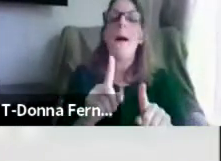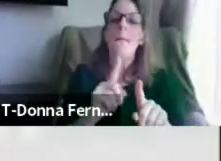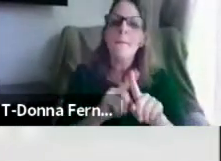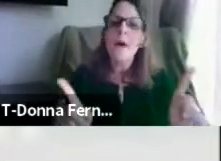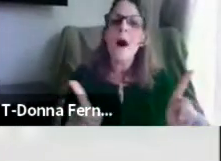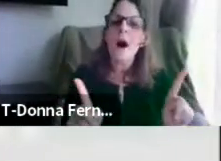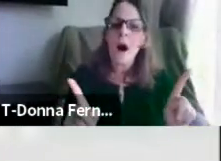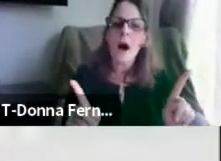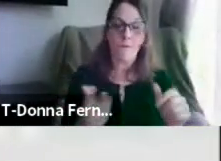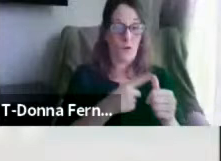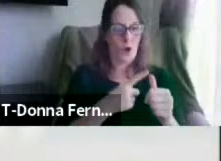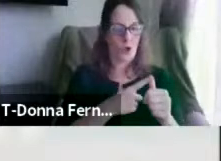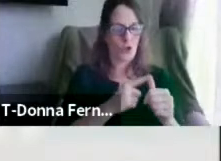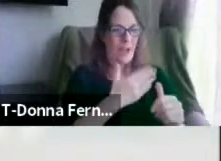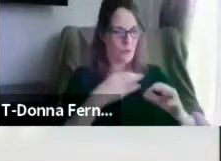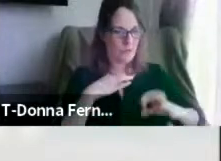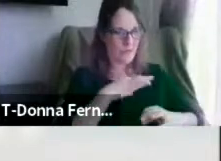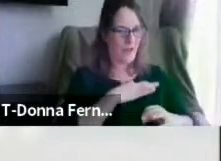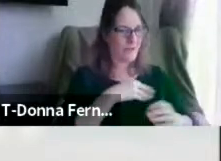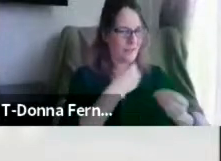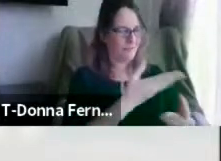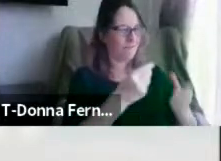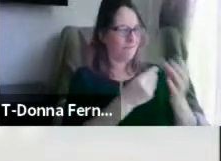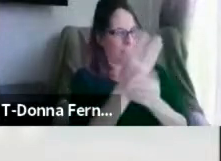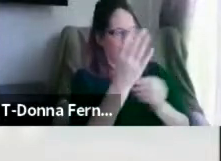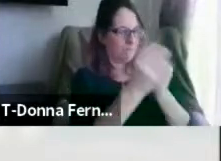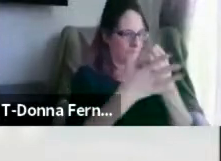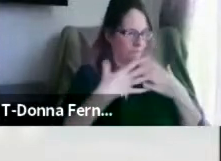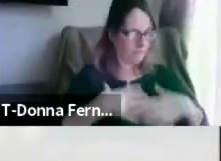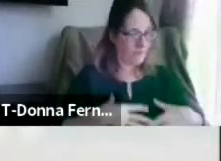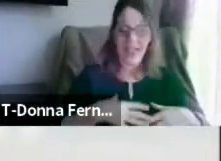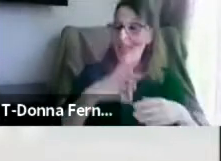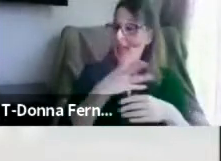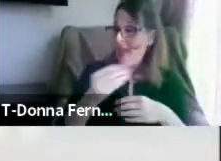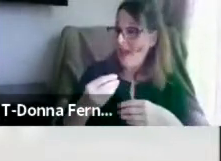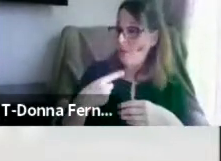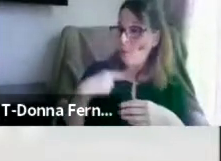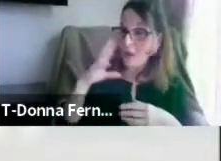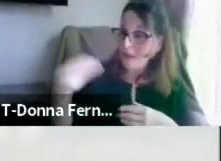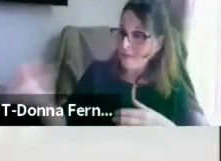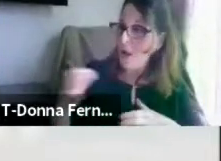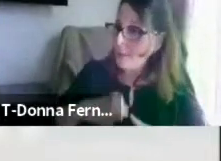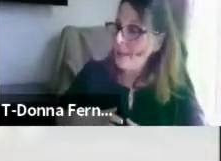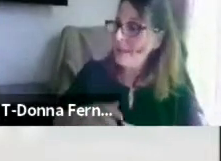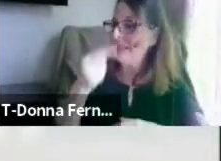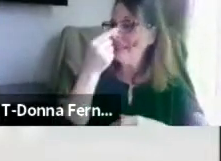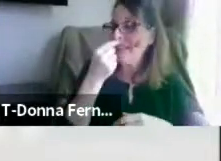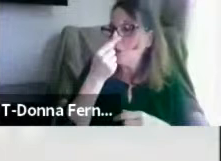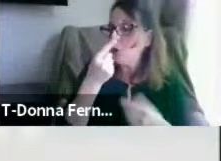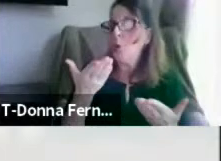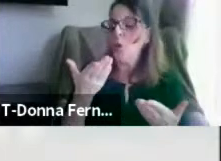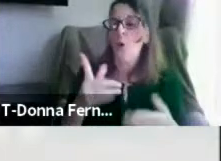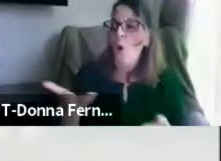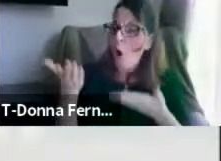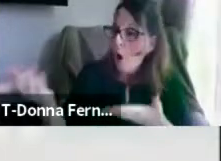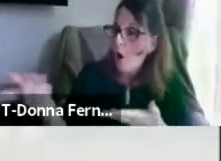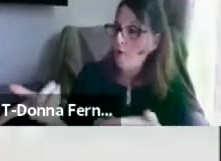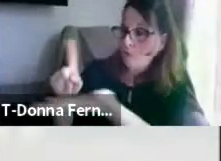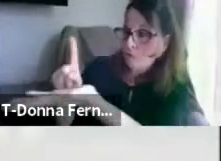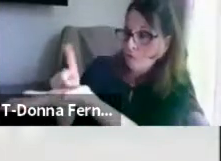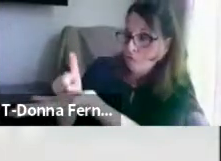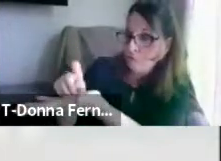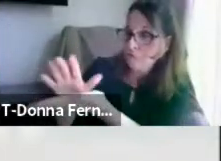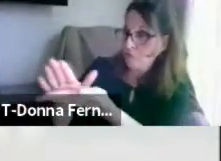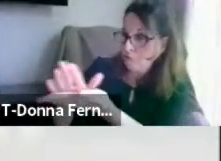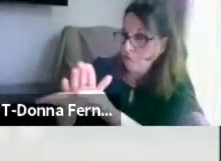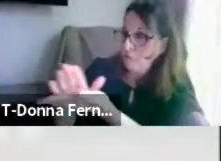personal protective equipment and immediately provide the ill guest with tissues or napkins. Offer the guest hand sanitizer or